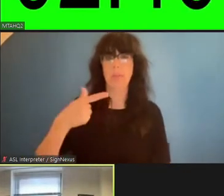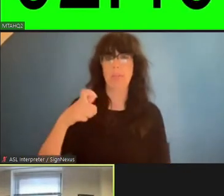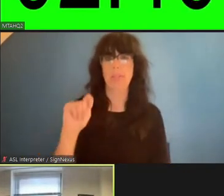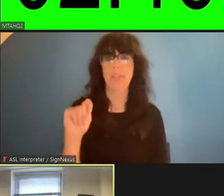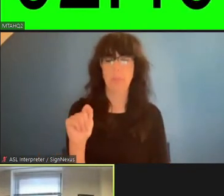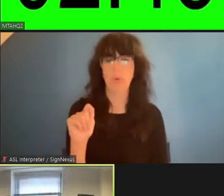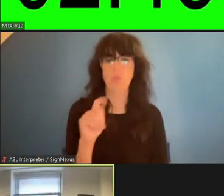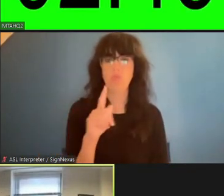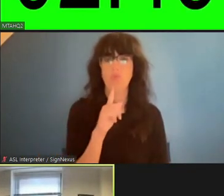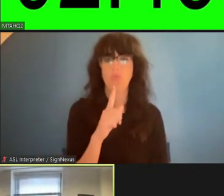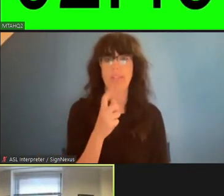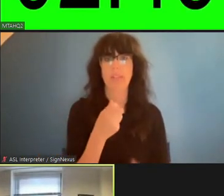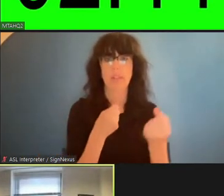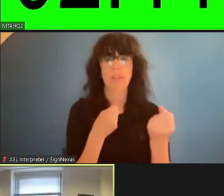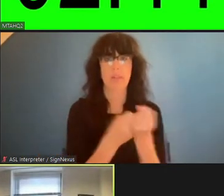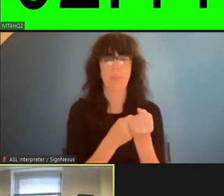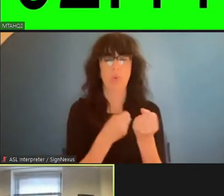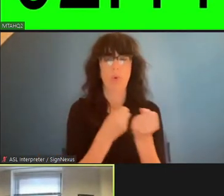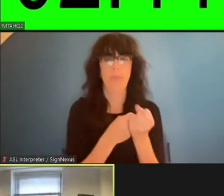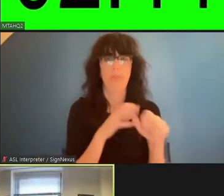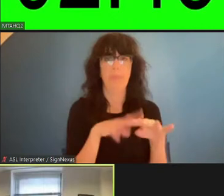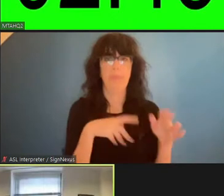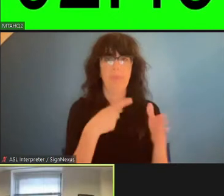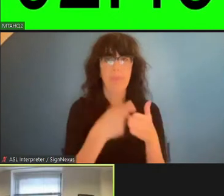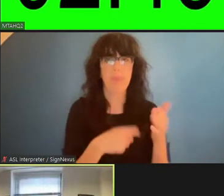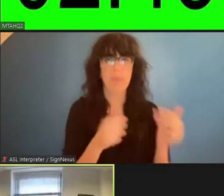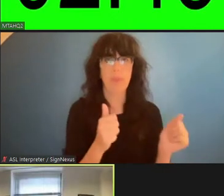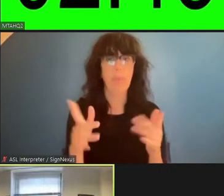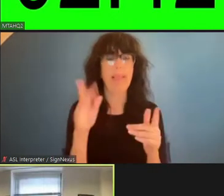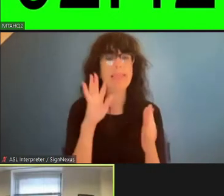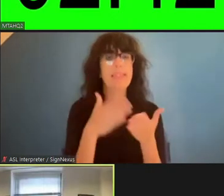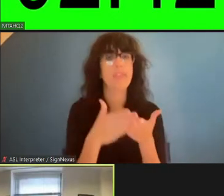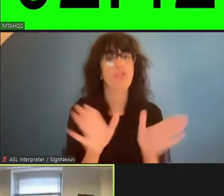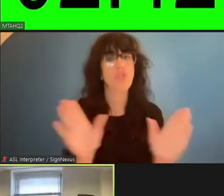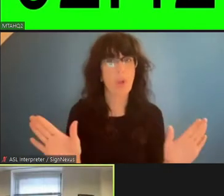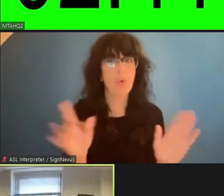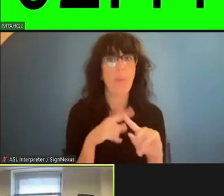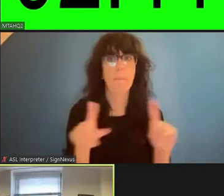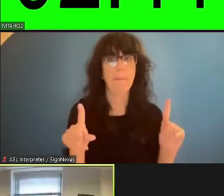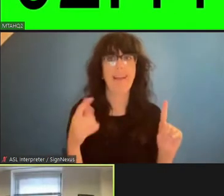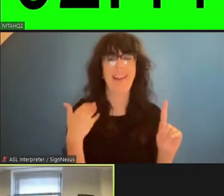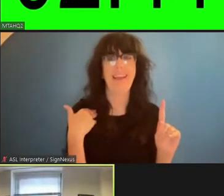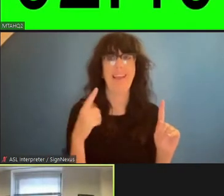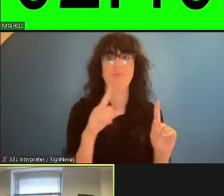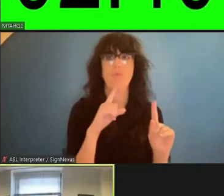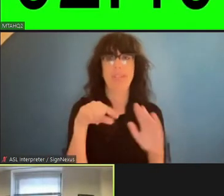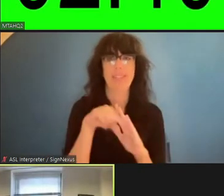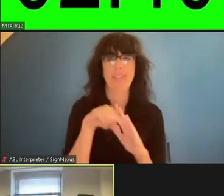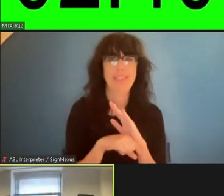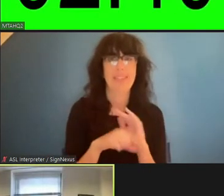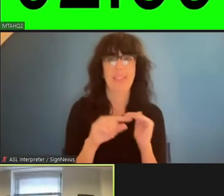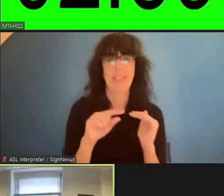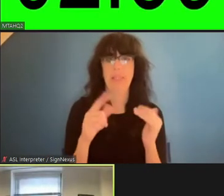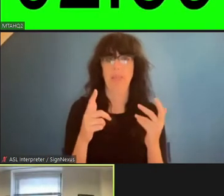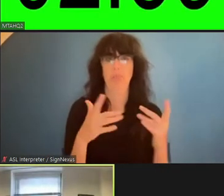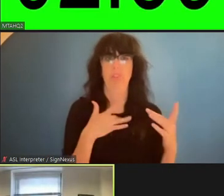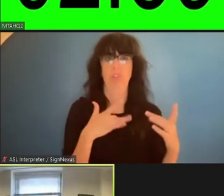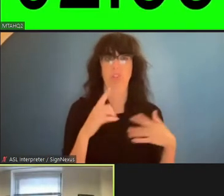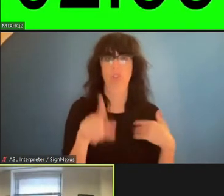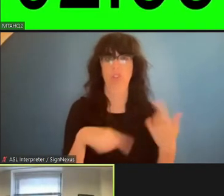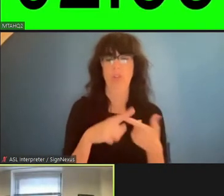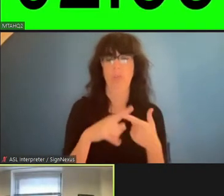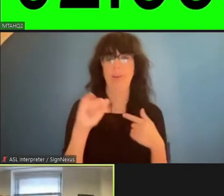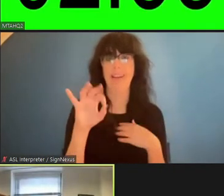strongly in support of the congestion pricing plan in general but i have deep concerns about the i-95 corridor